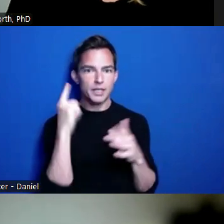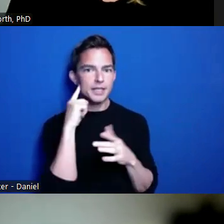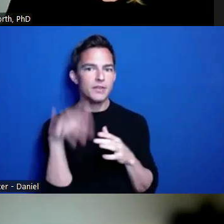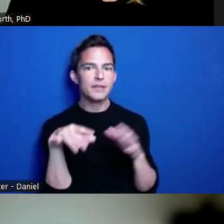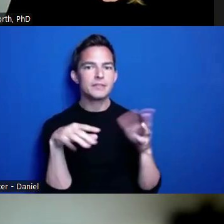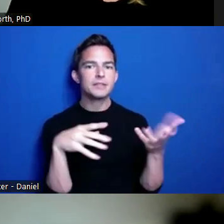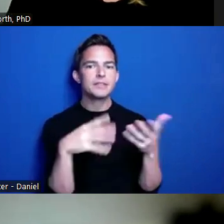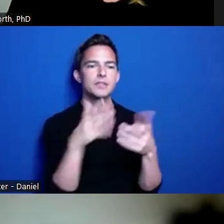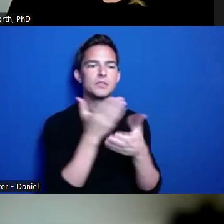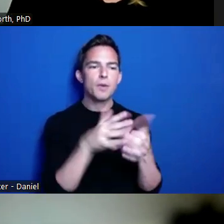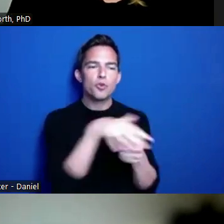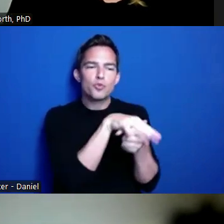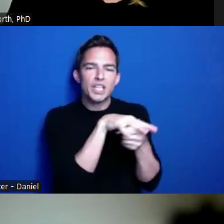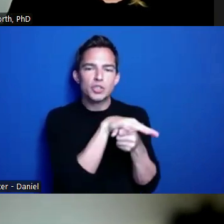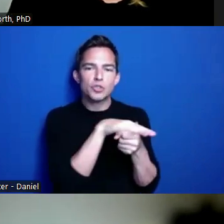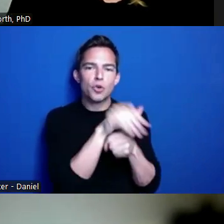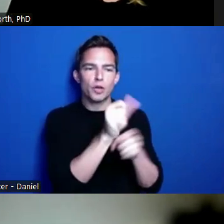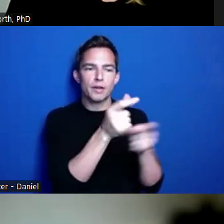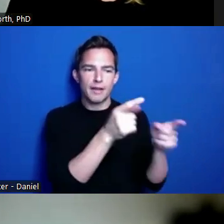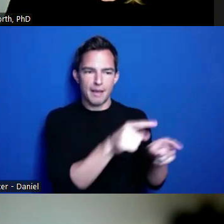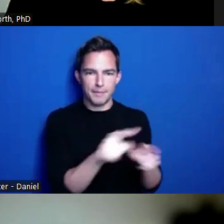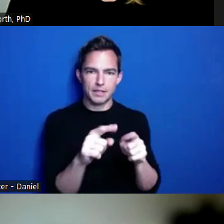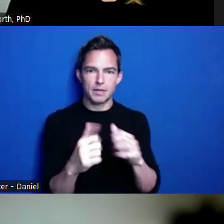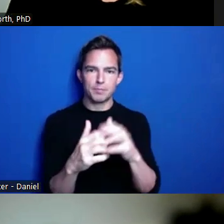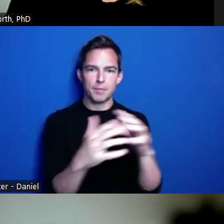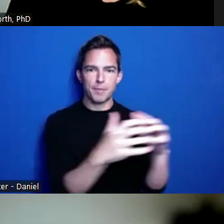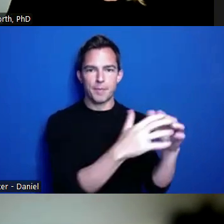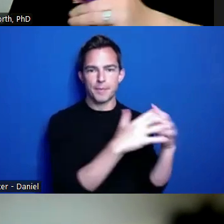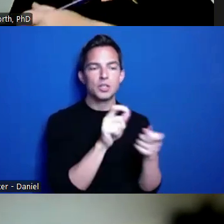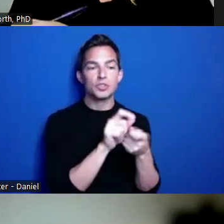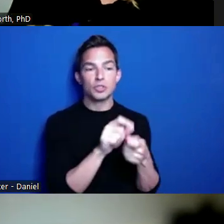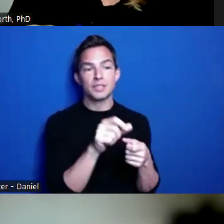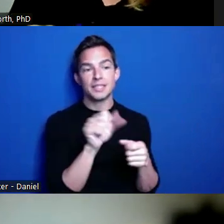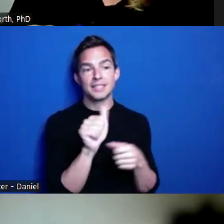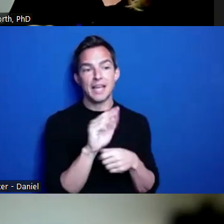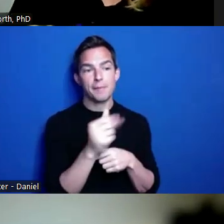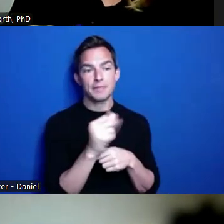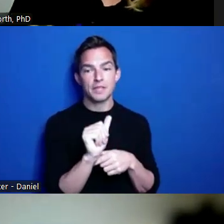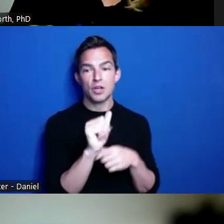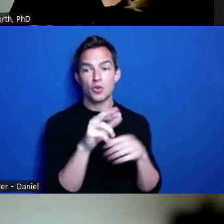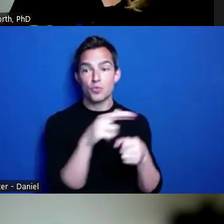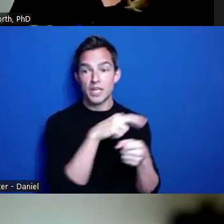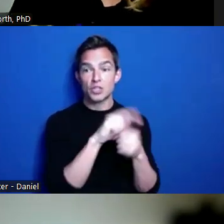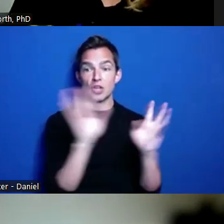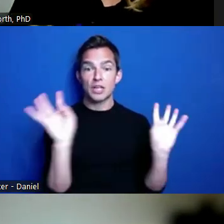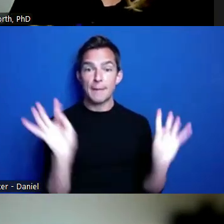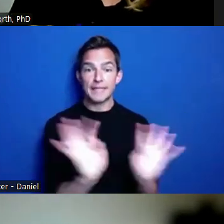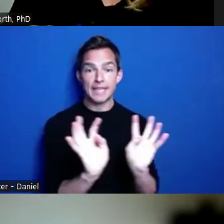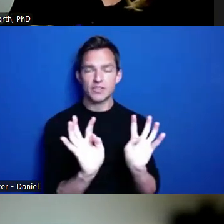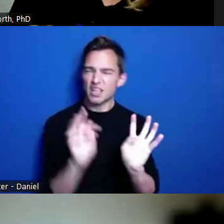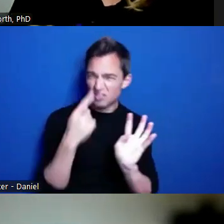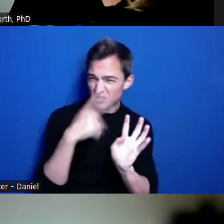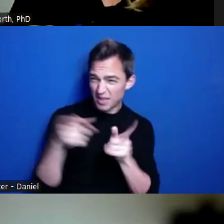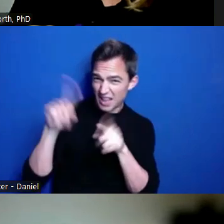some regional work happening where certain SAMHSA regions are coming together and saying, hey, can we align at least